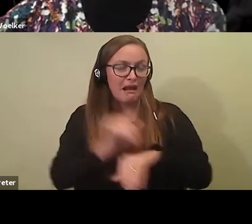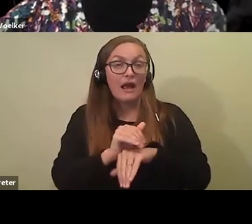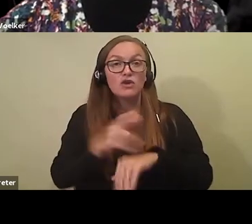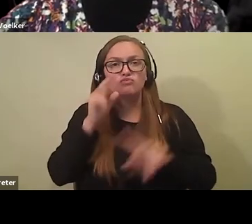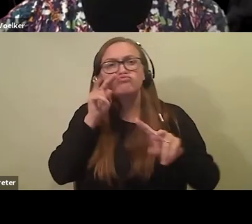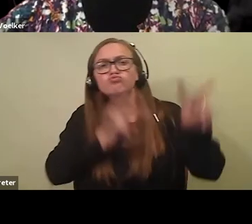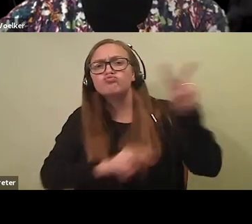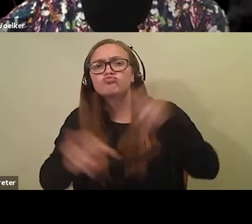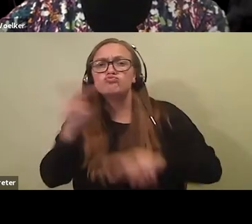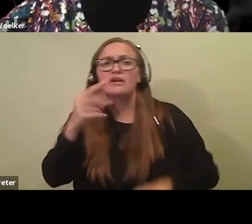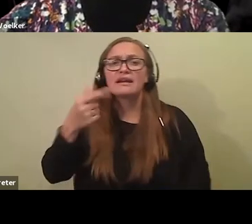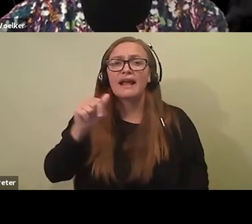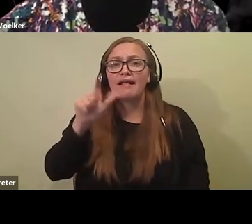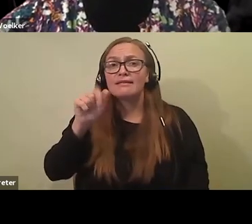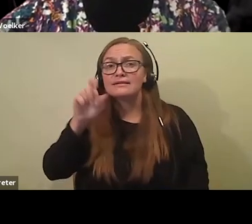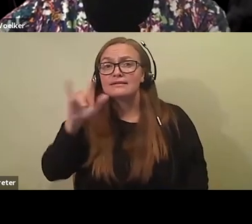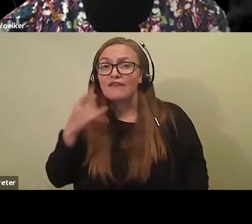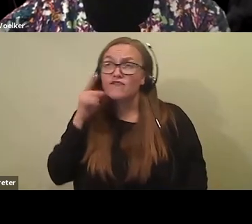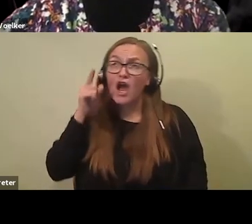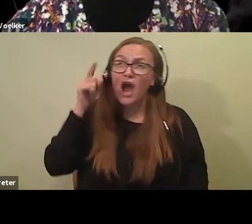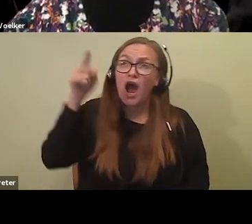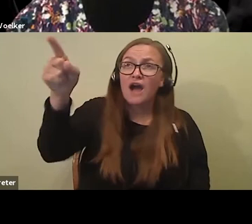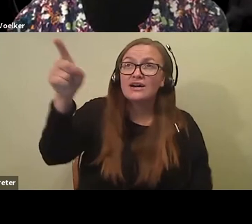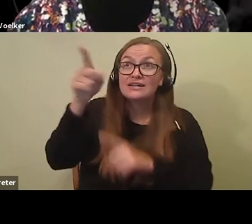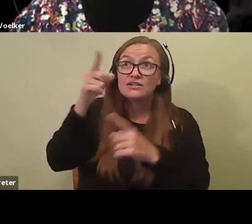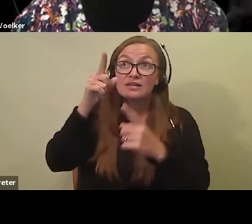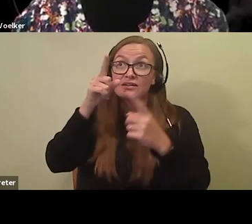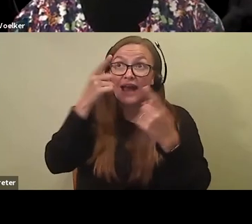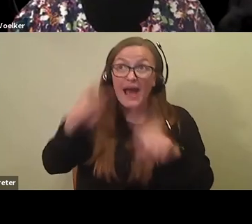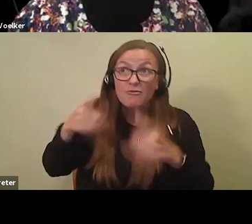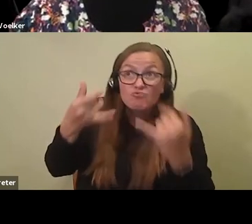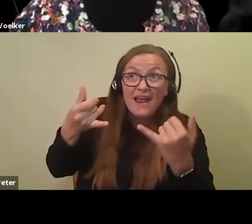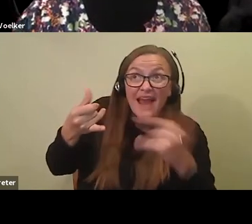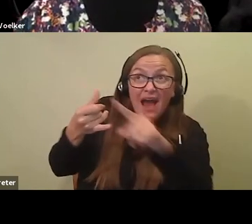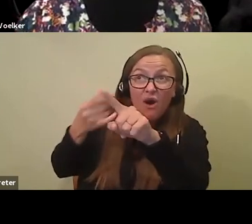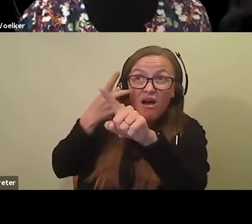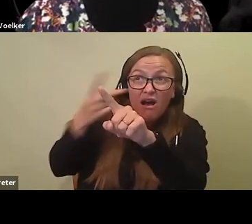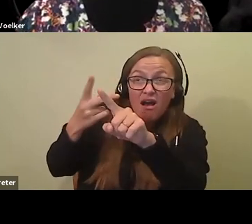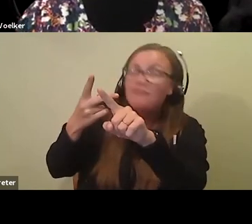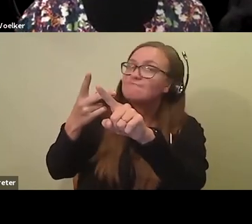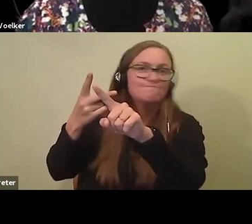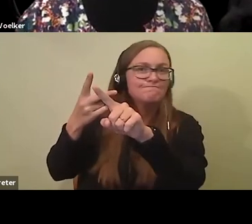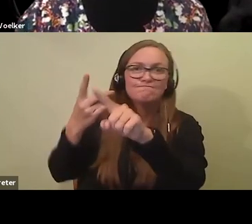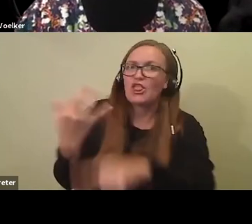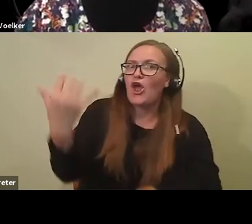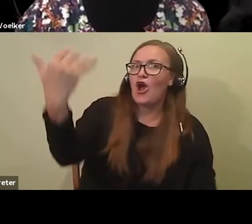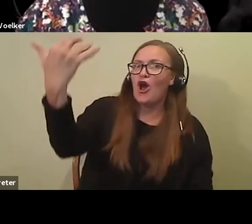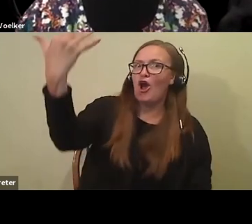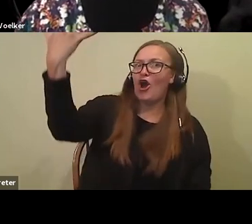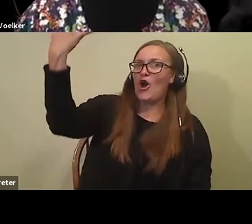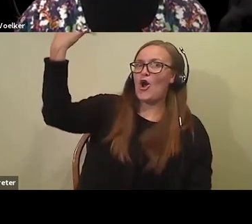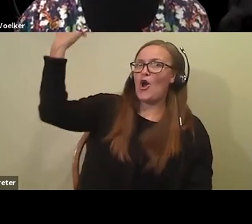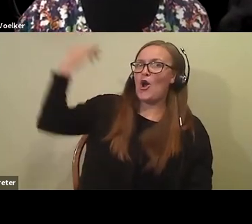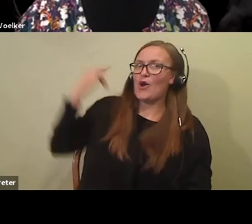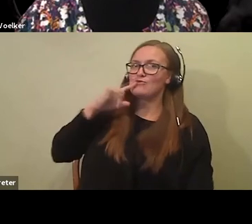you are, of necessity, seeing it as it was a long time ago. My favorite Star Wars character?